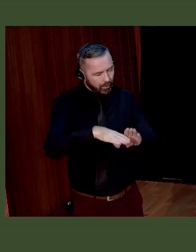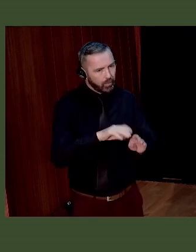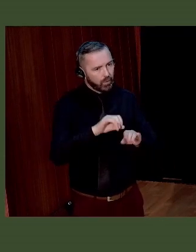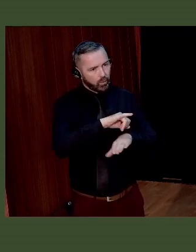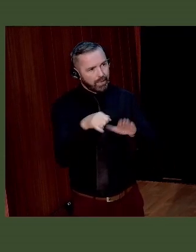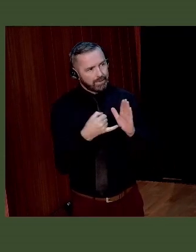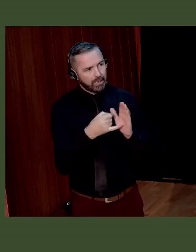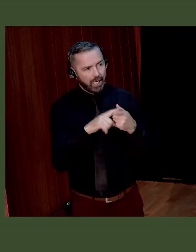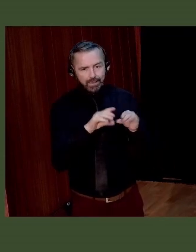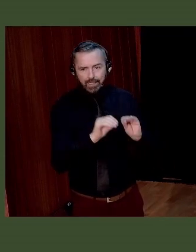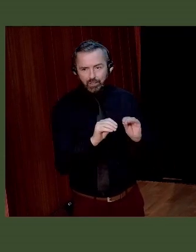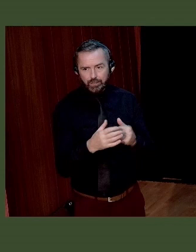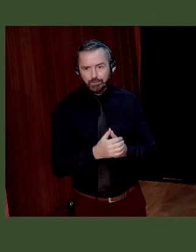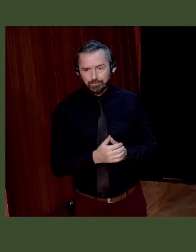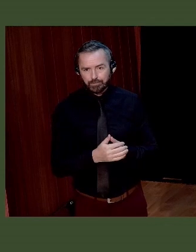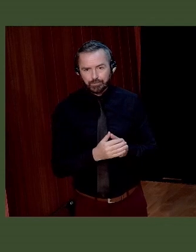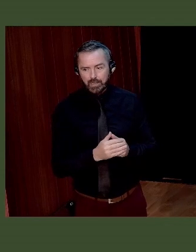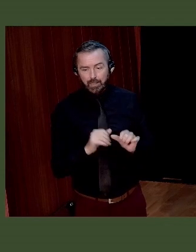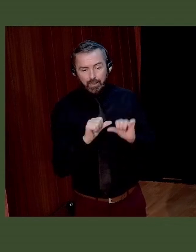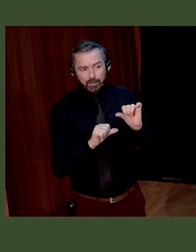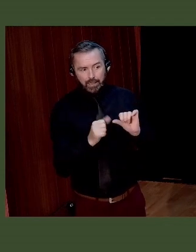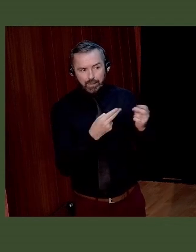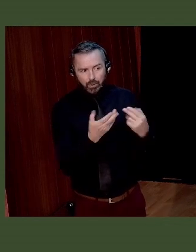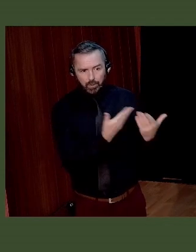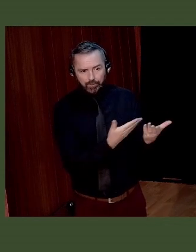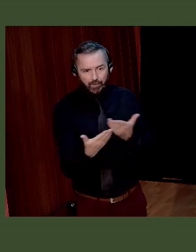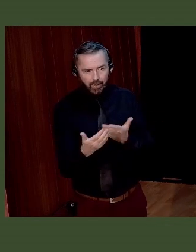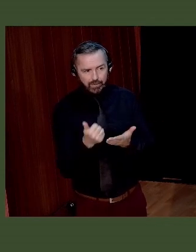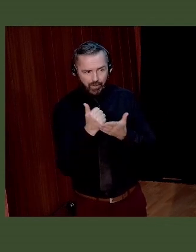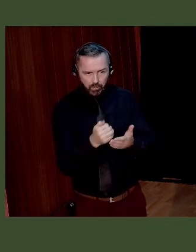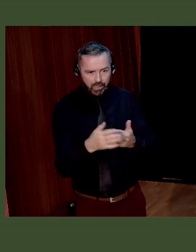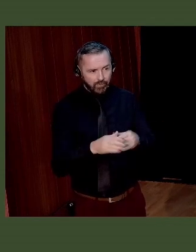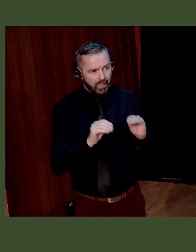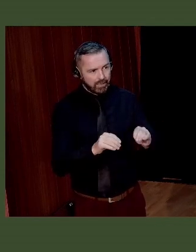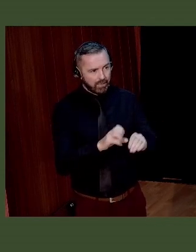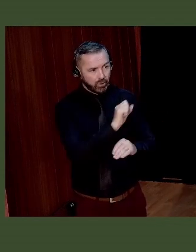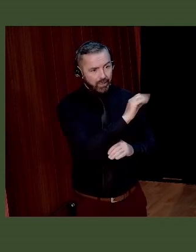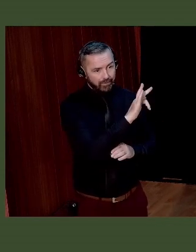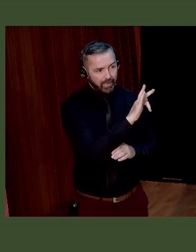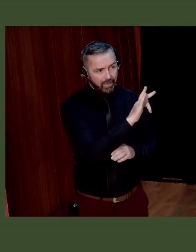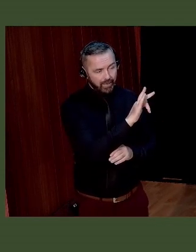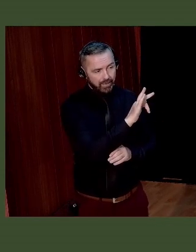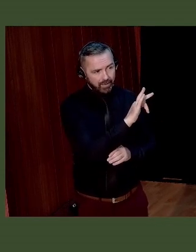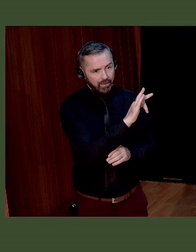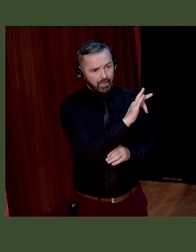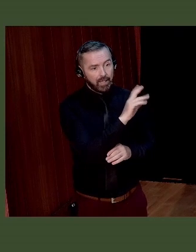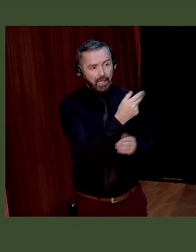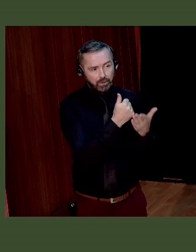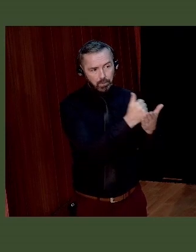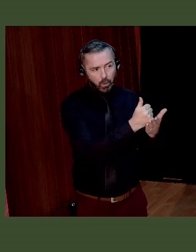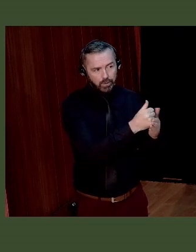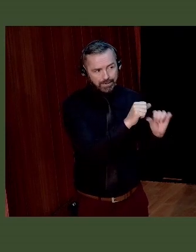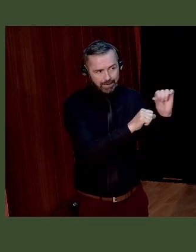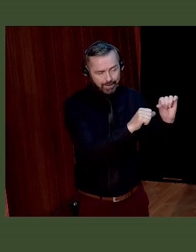have education. The League should have provided the foundations for education. Sinn Féiners can and aid the League.